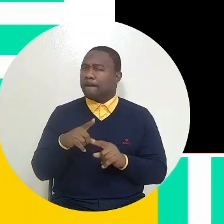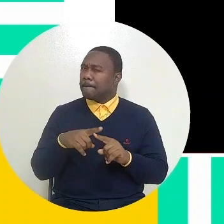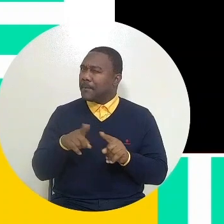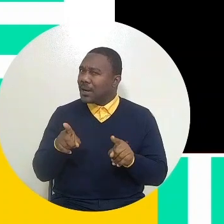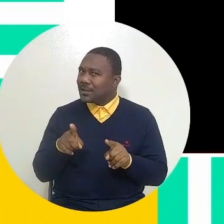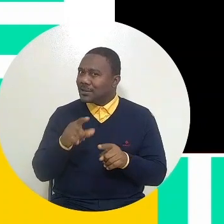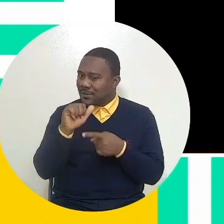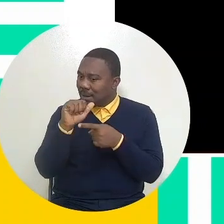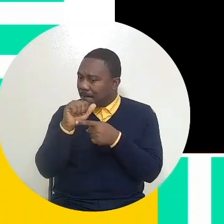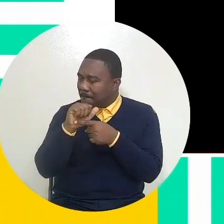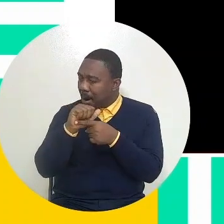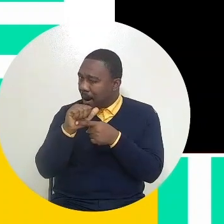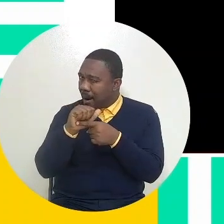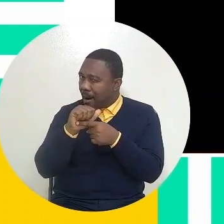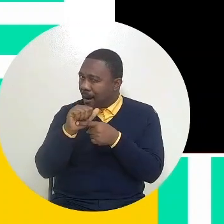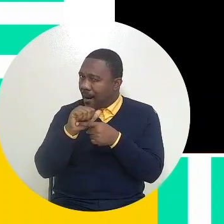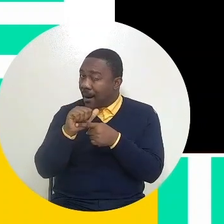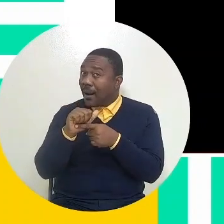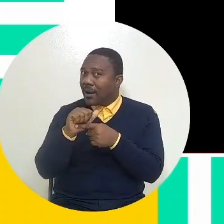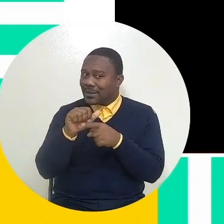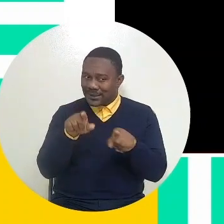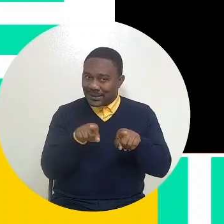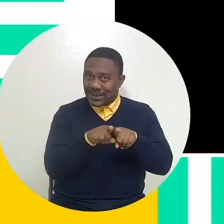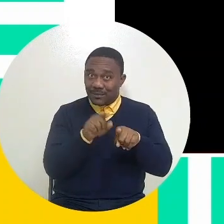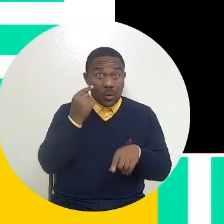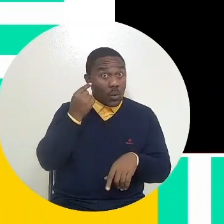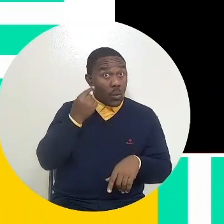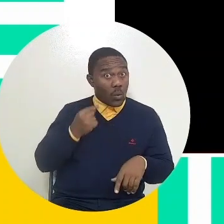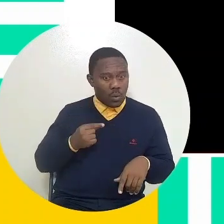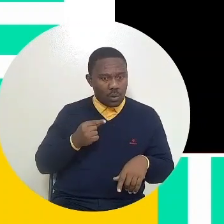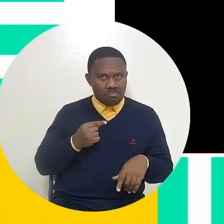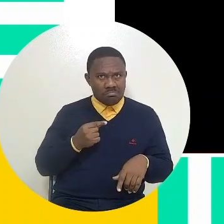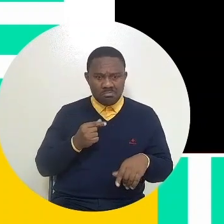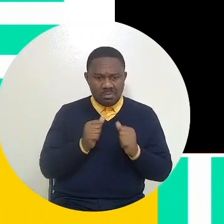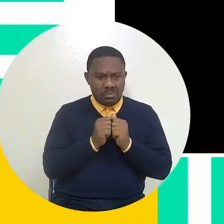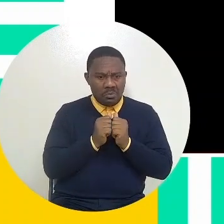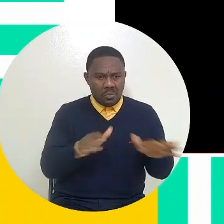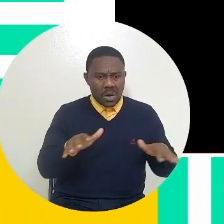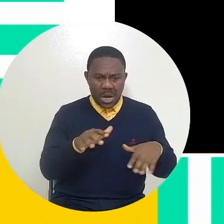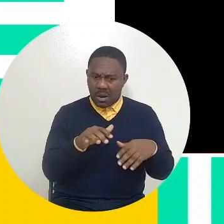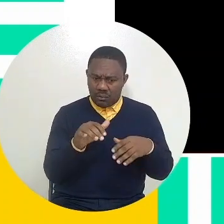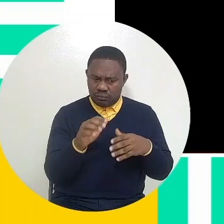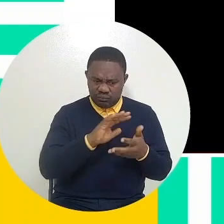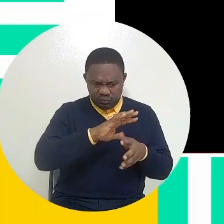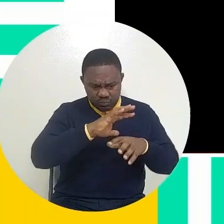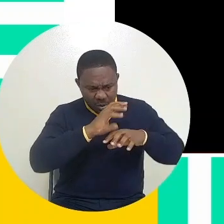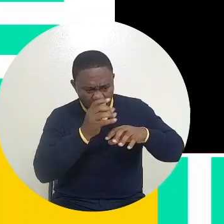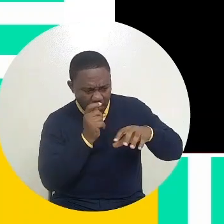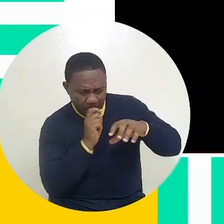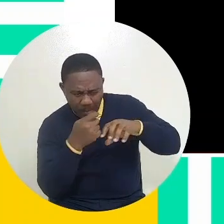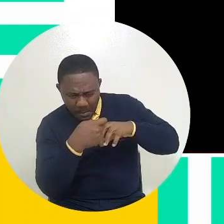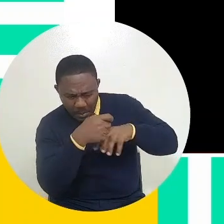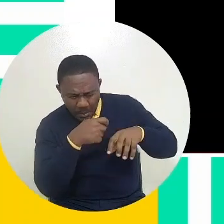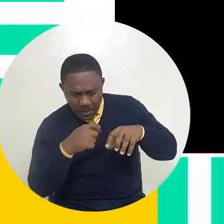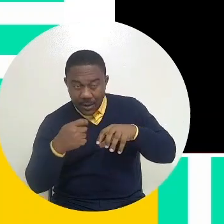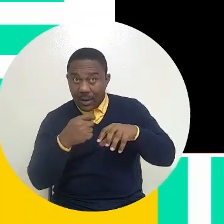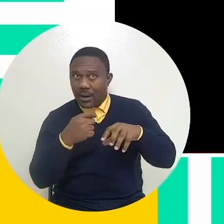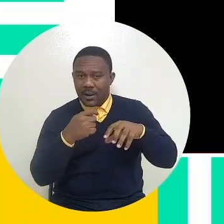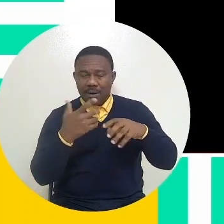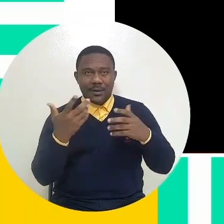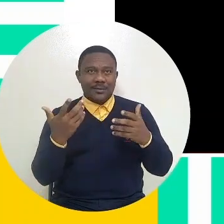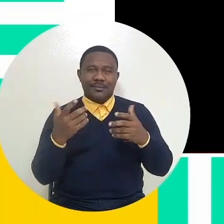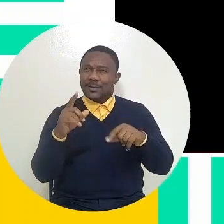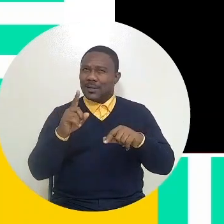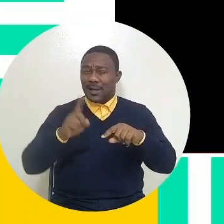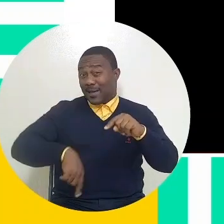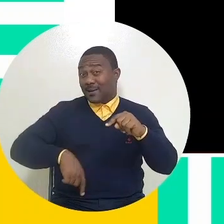polish your giftings like the precious mineral, you will not shine. That's where the branding process comes in. The second phase is